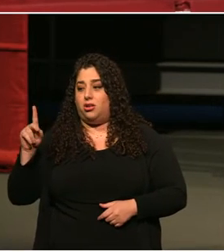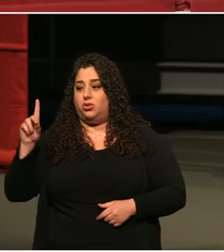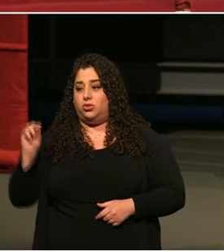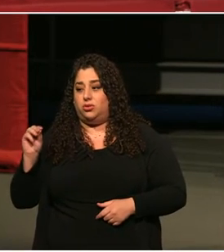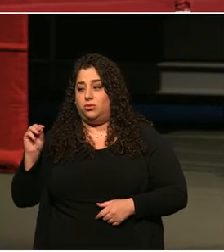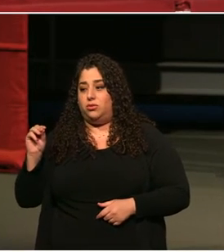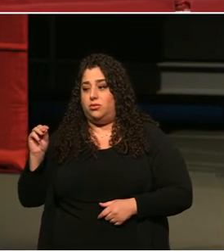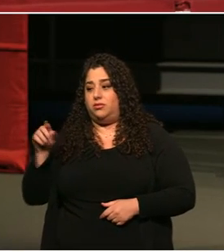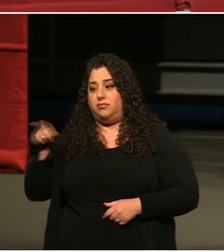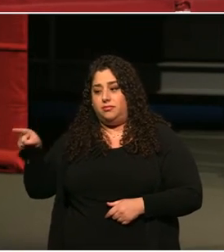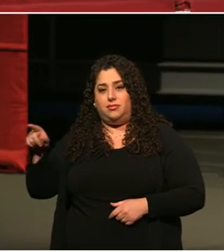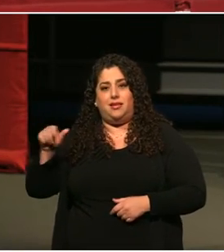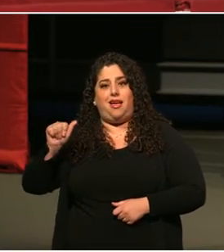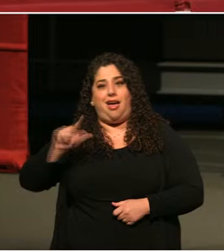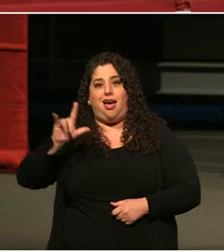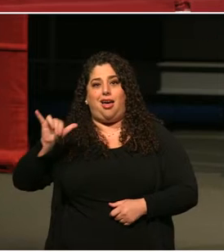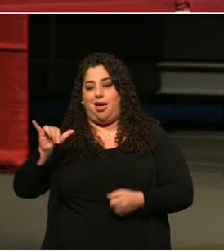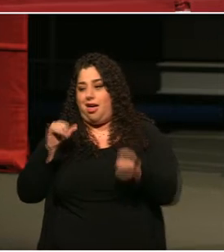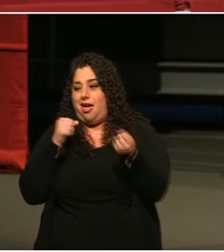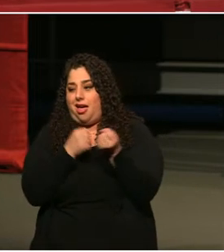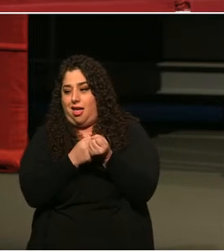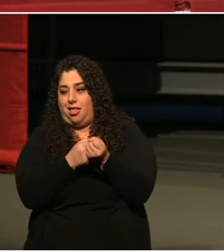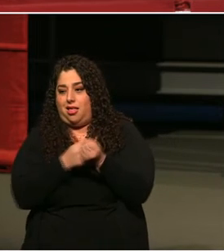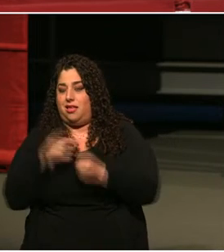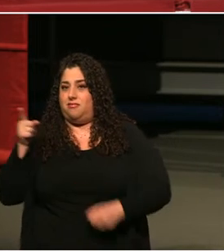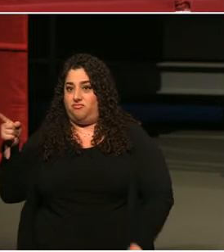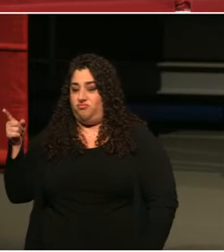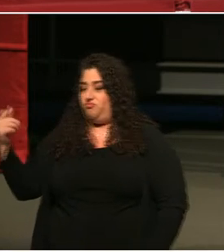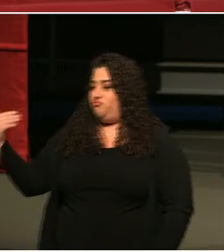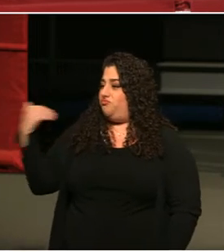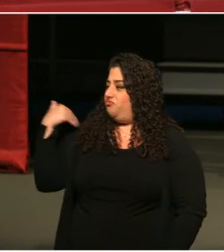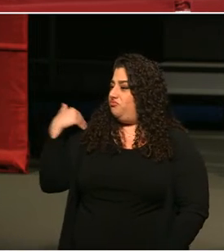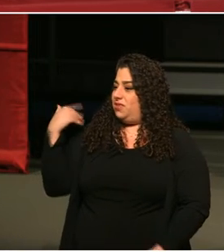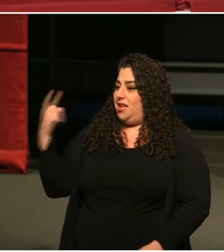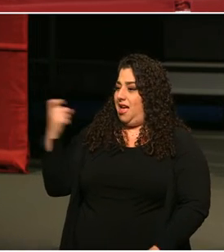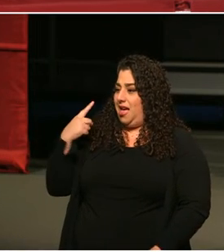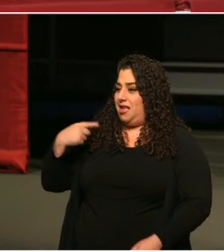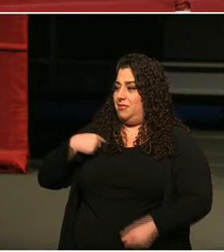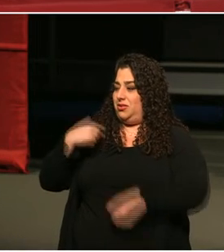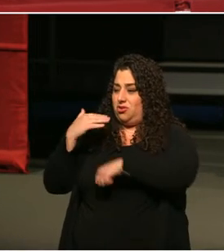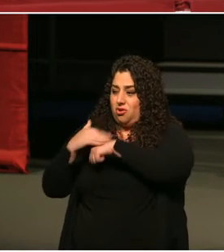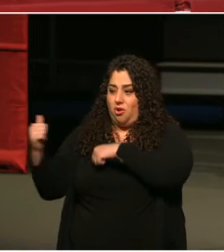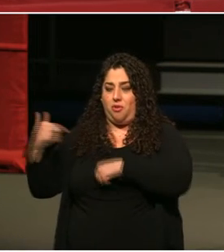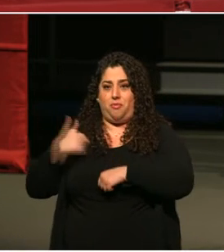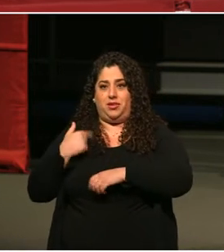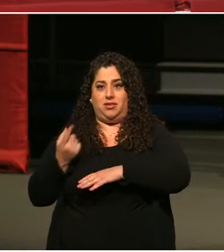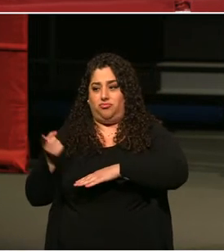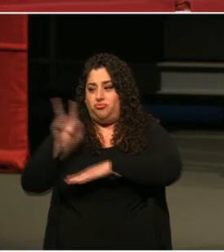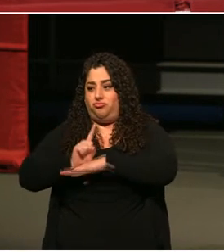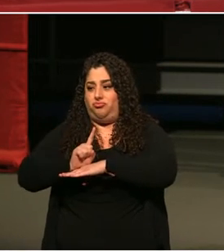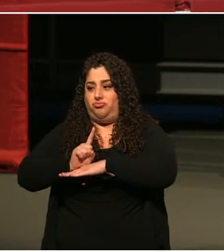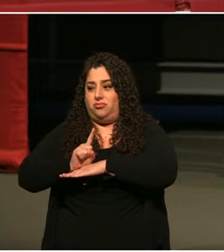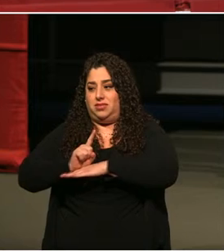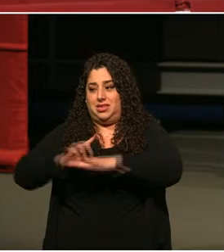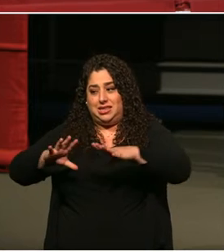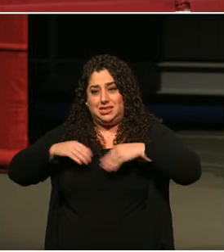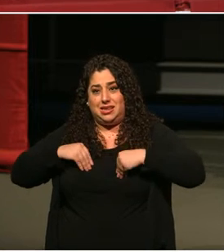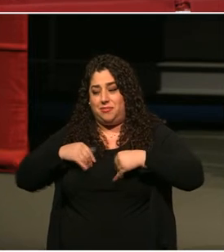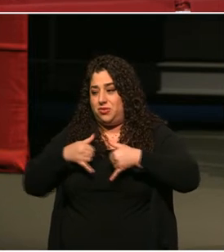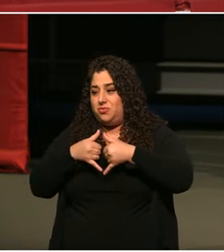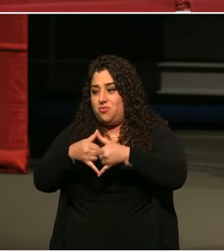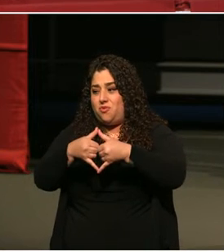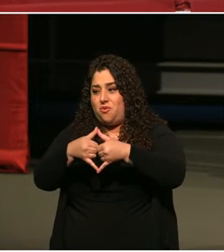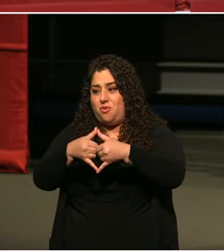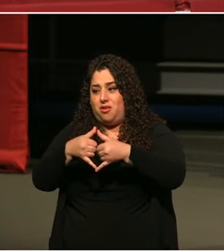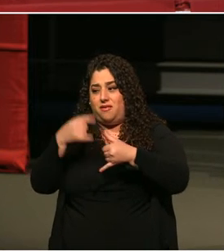and refuse the Oscar for Best Actor for the role in The Godfather. And so I